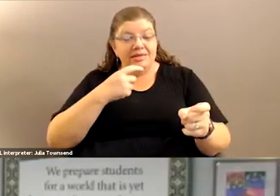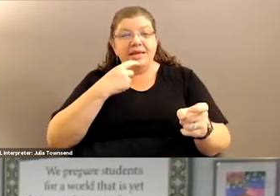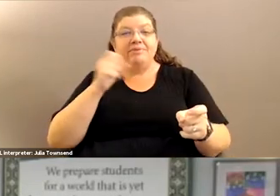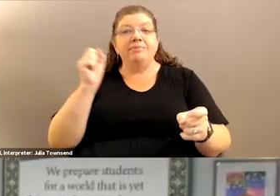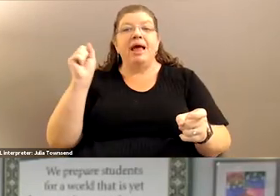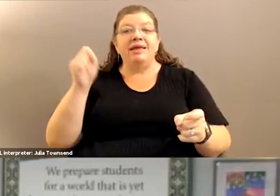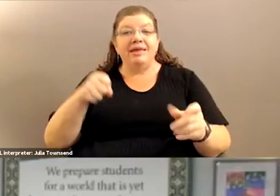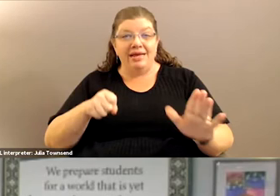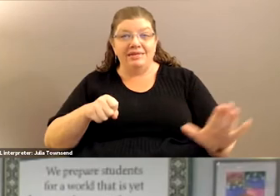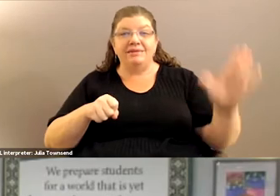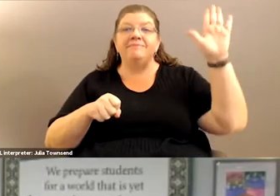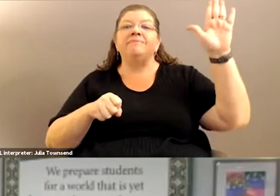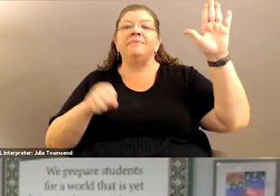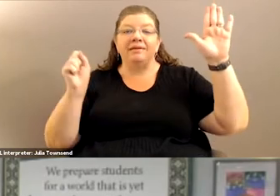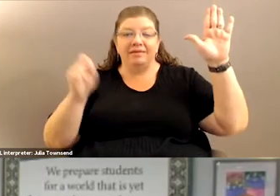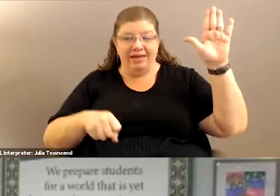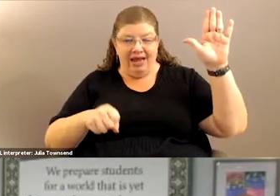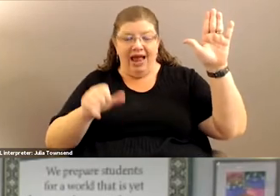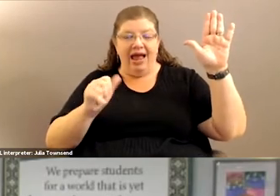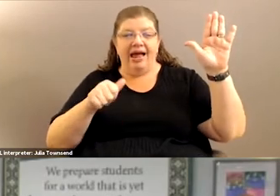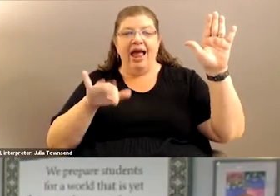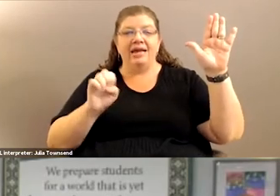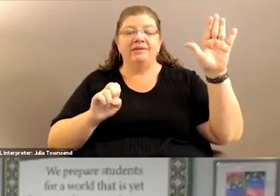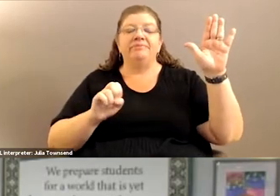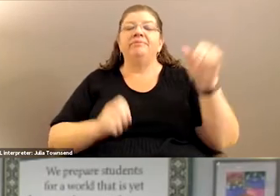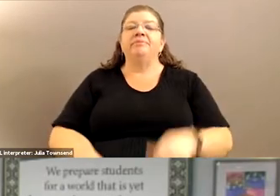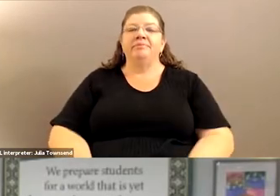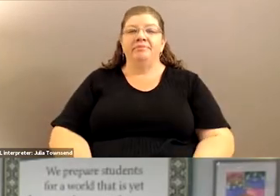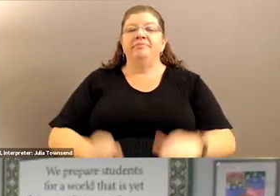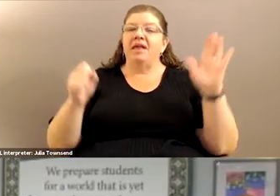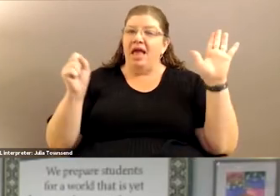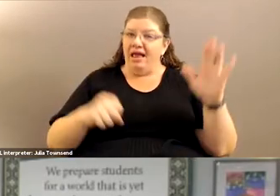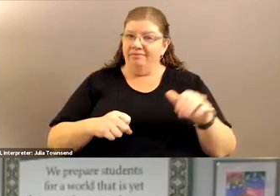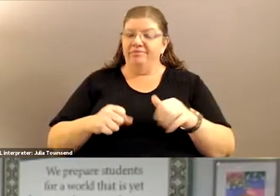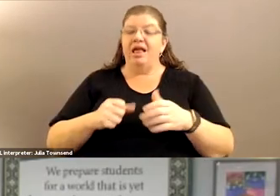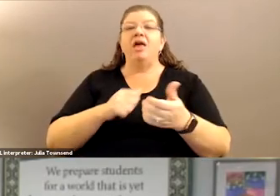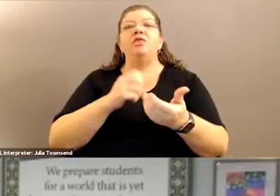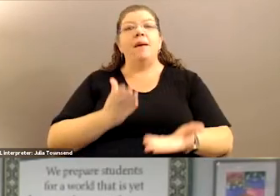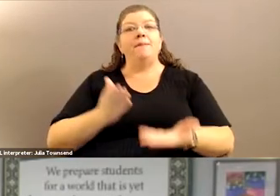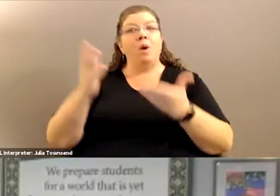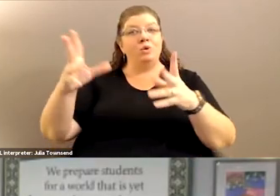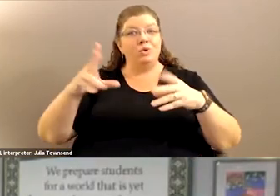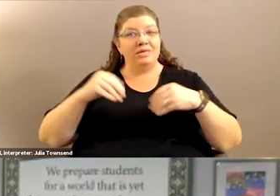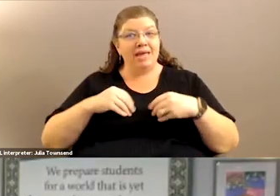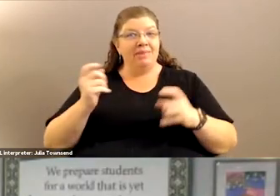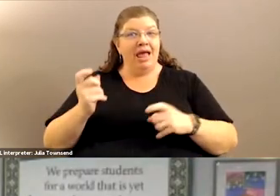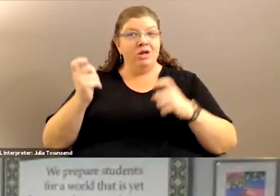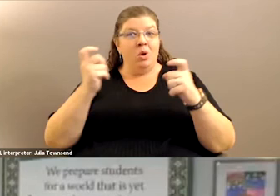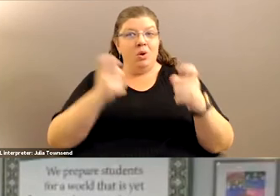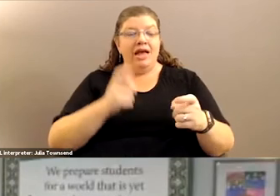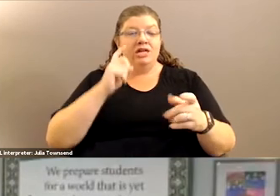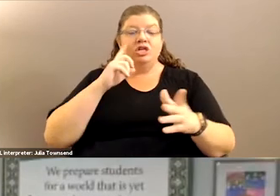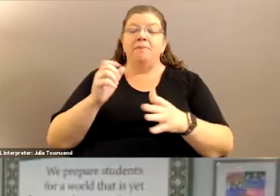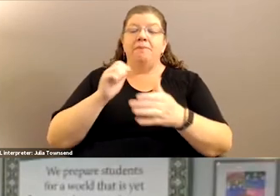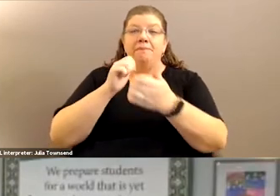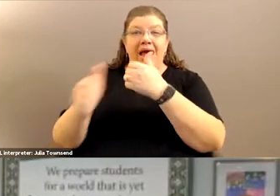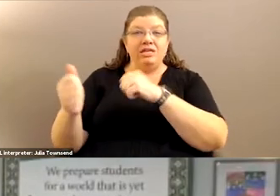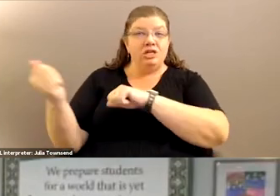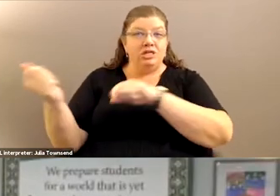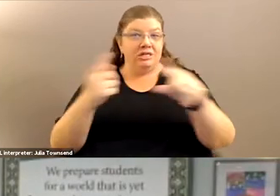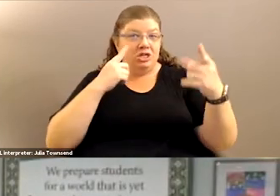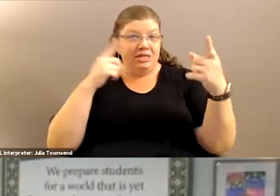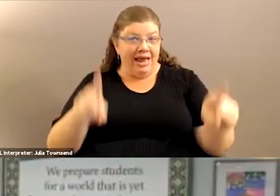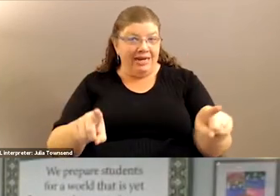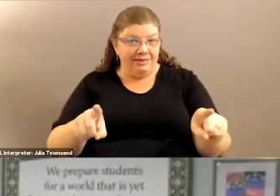by raising your hand and saying aye hi hi the motion to accept the donation passes unanimously